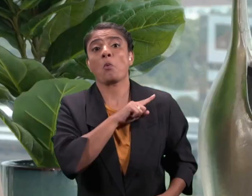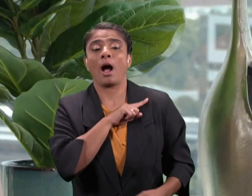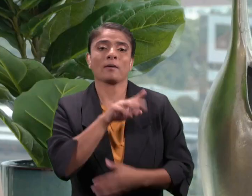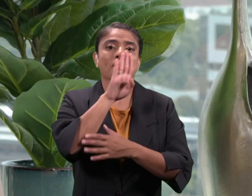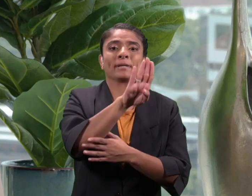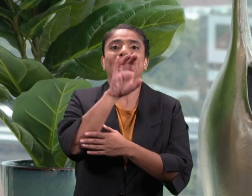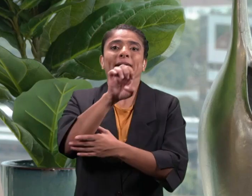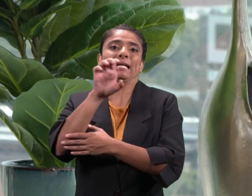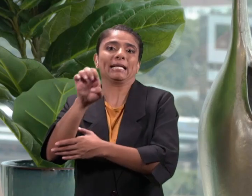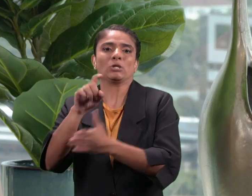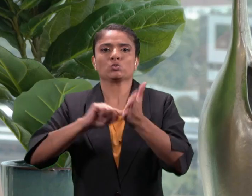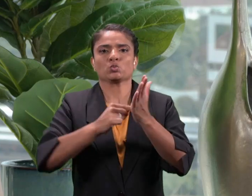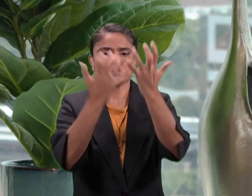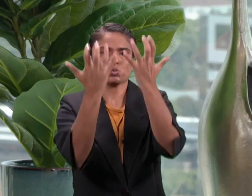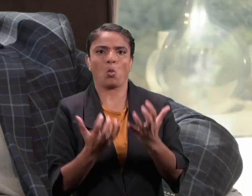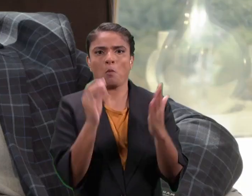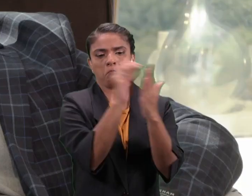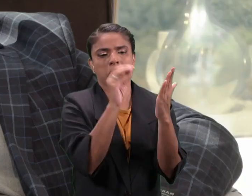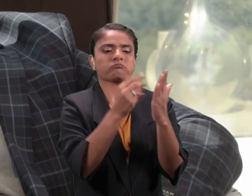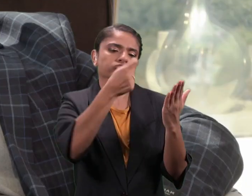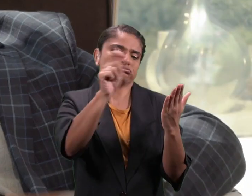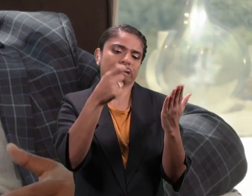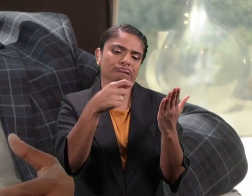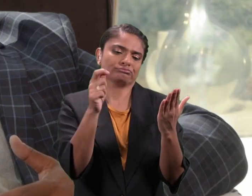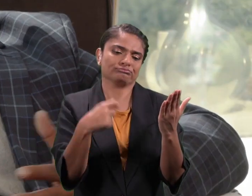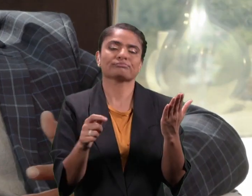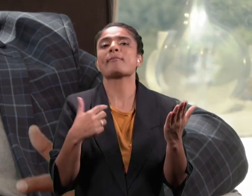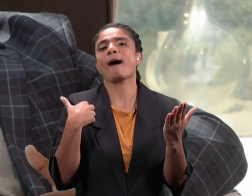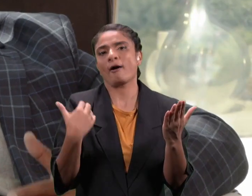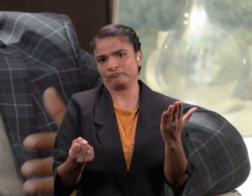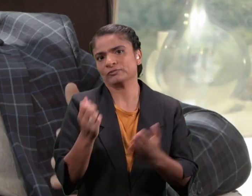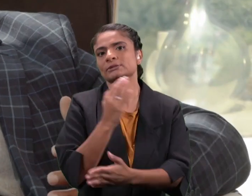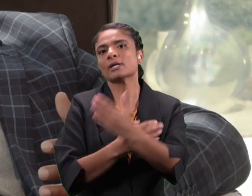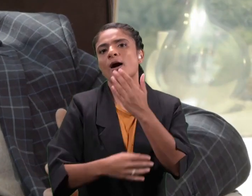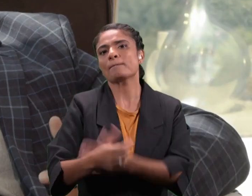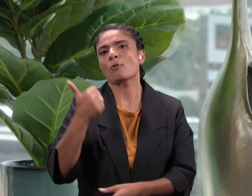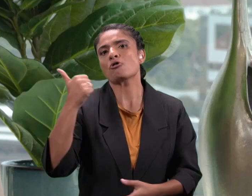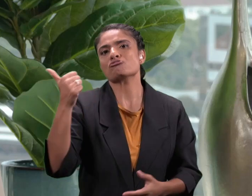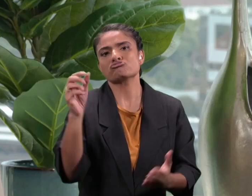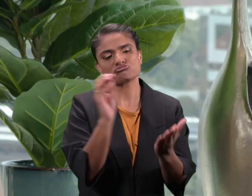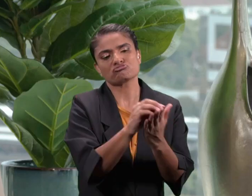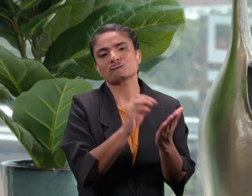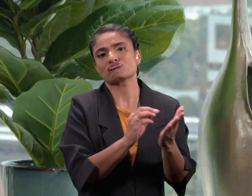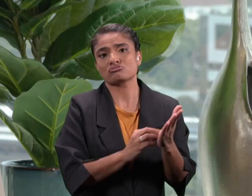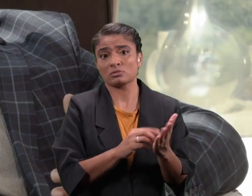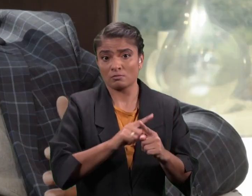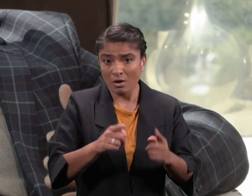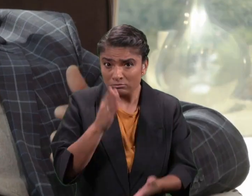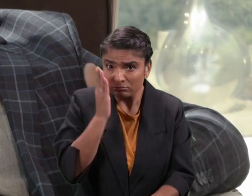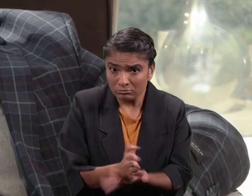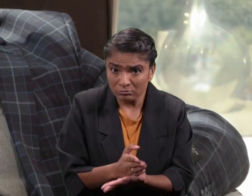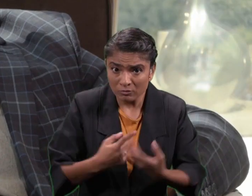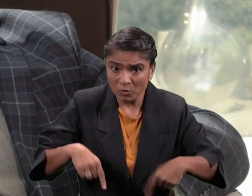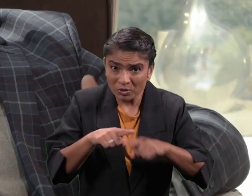score points? Absolutely, yes. Is it just for ticking the box so that we've said, and then we can say